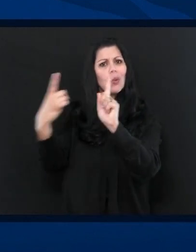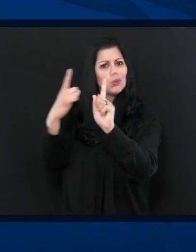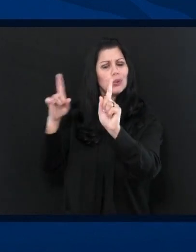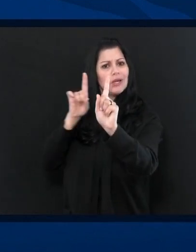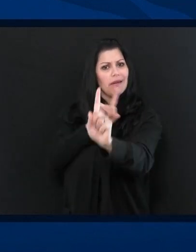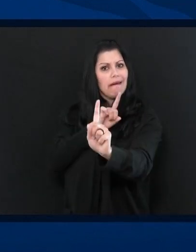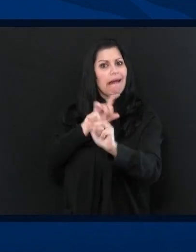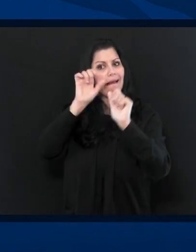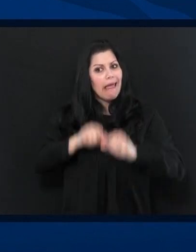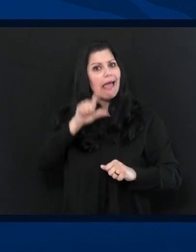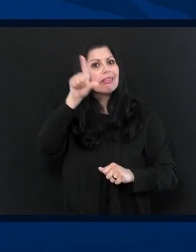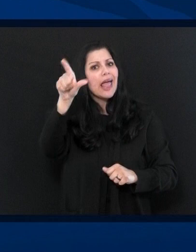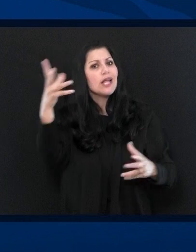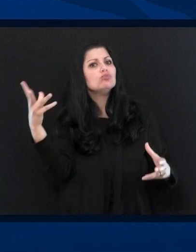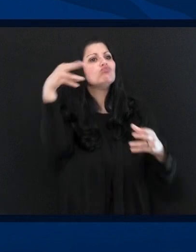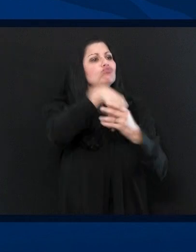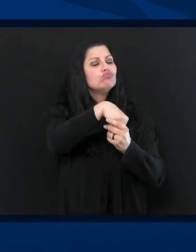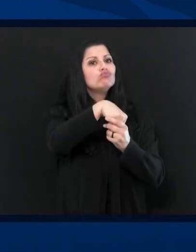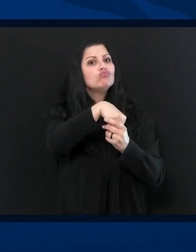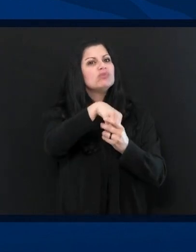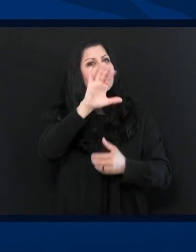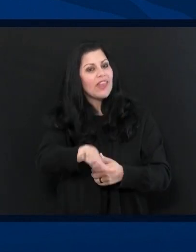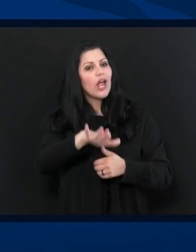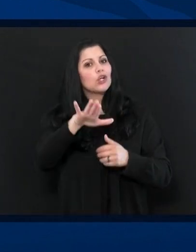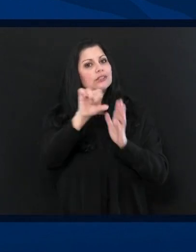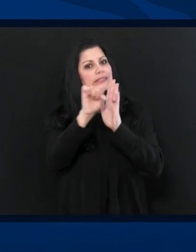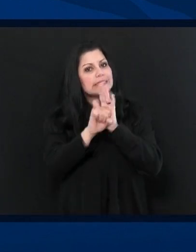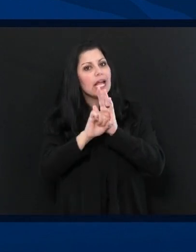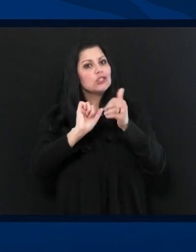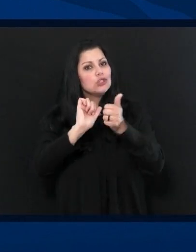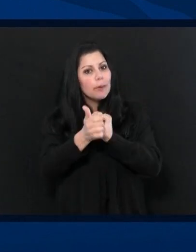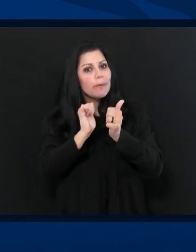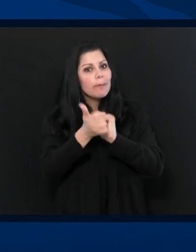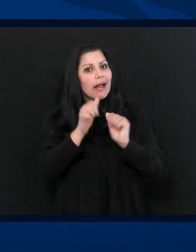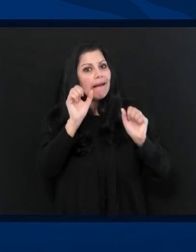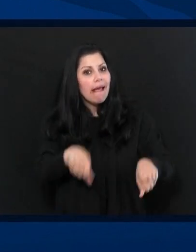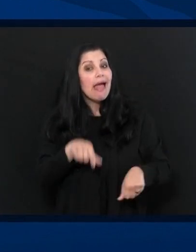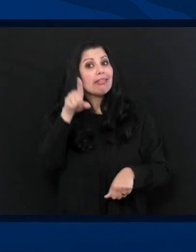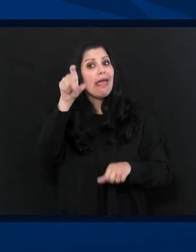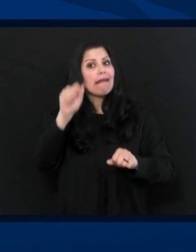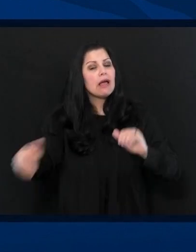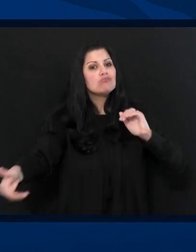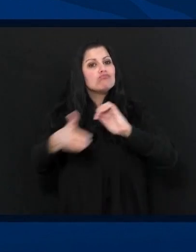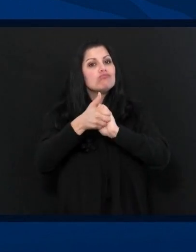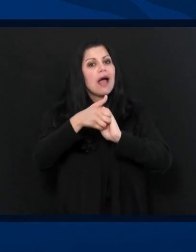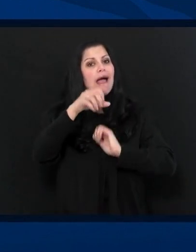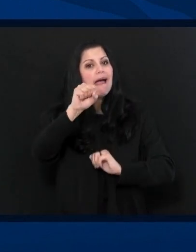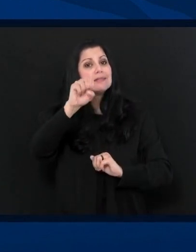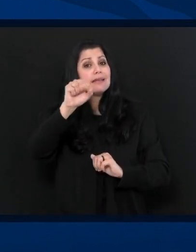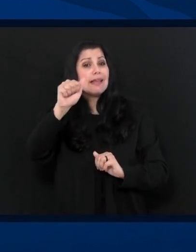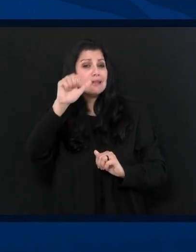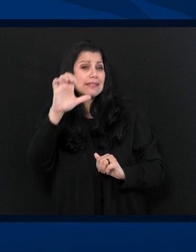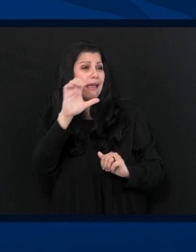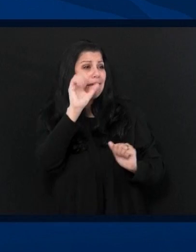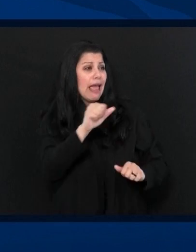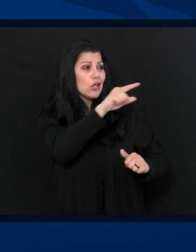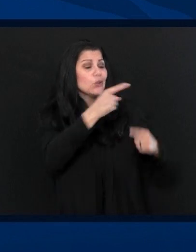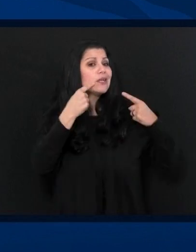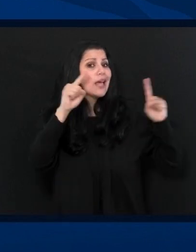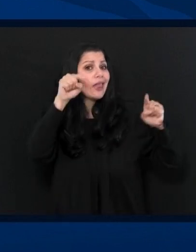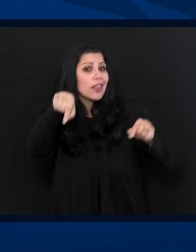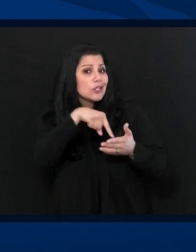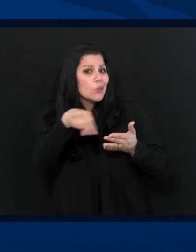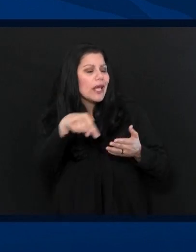let these young people participate in their state championship, work with the SSAC, and make it happen this week. Those are the two